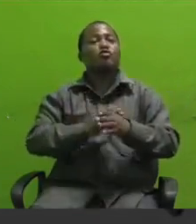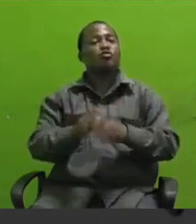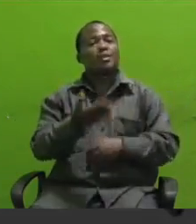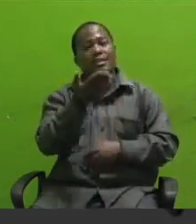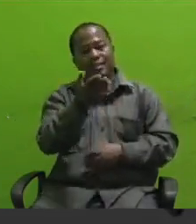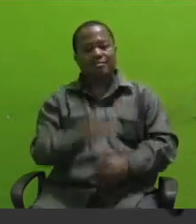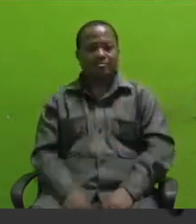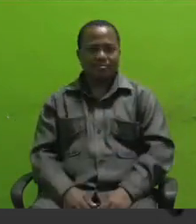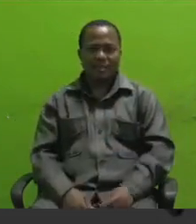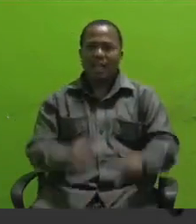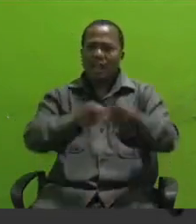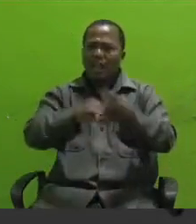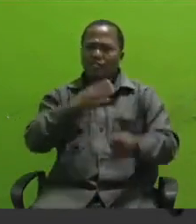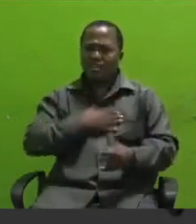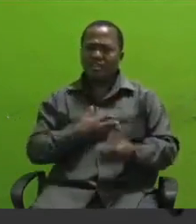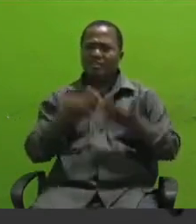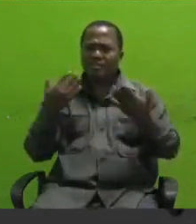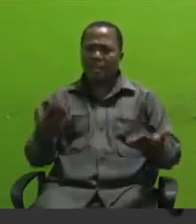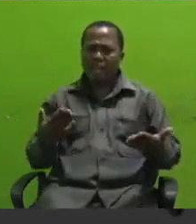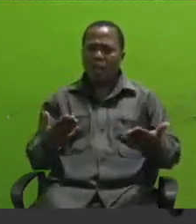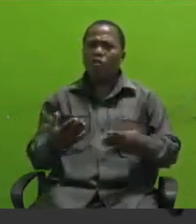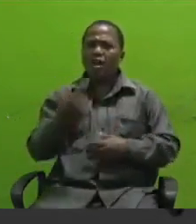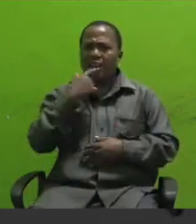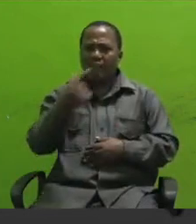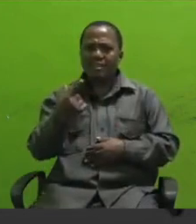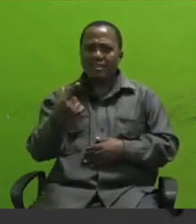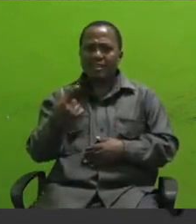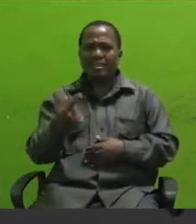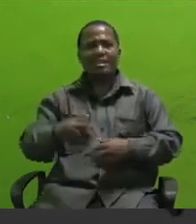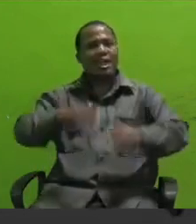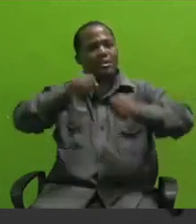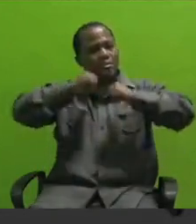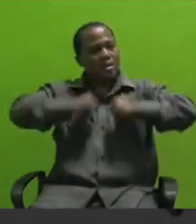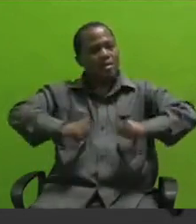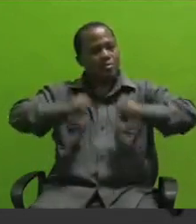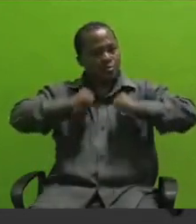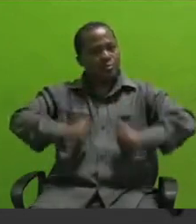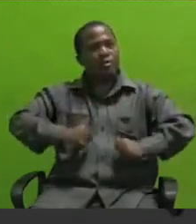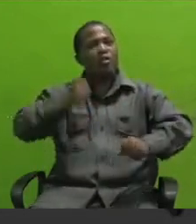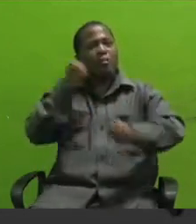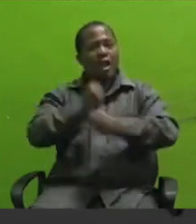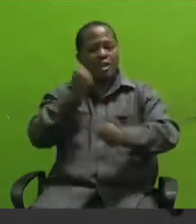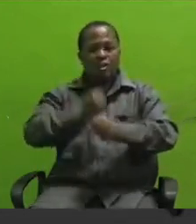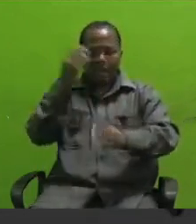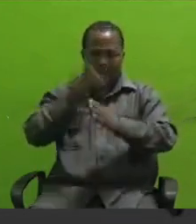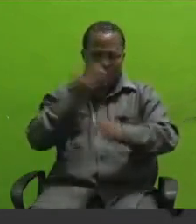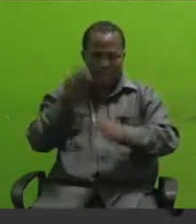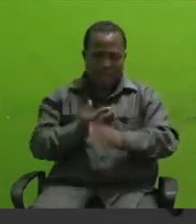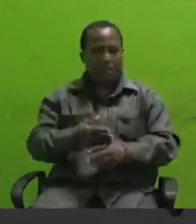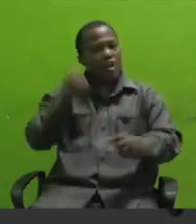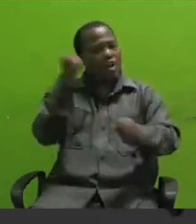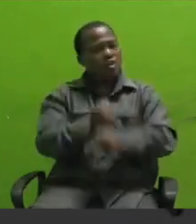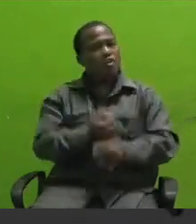us have a short break by doing exercise. So do what I'm doing, okay? 1, 2,